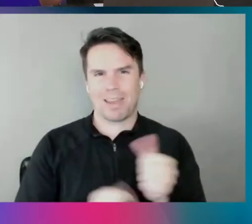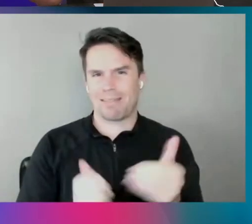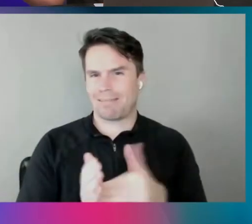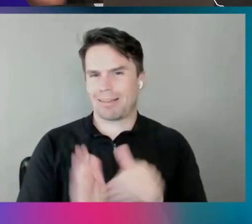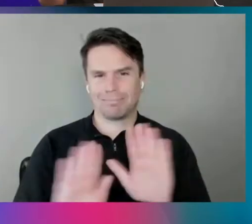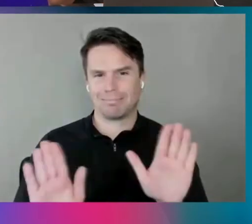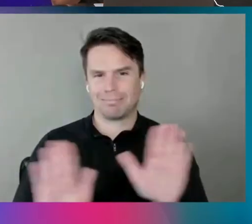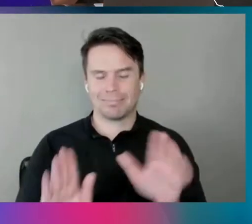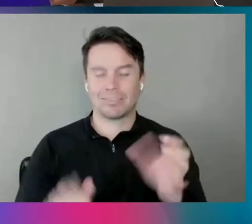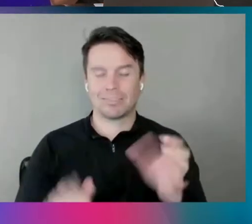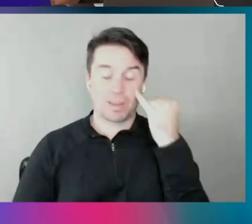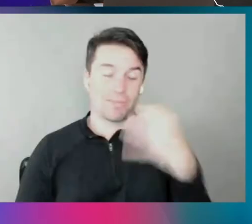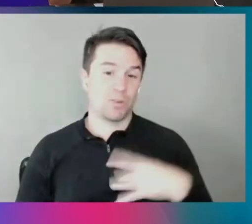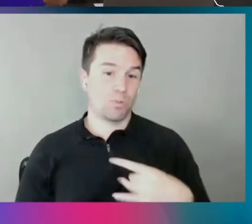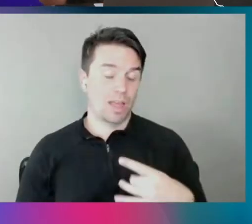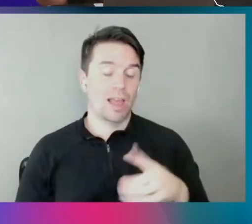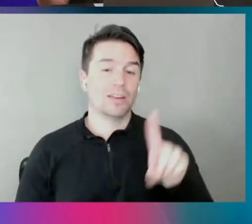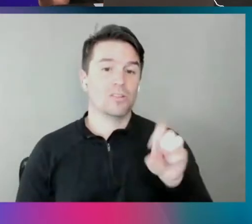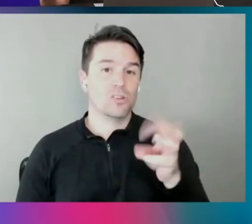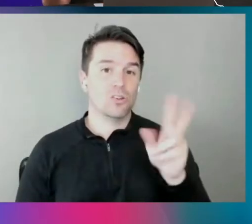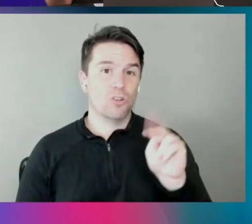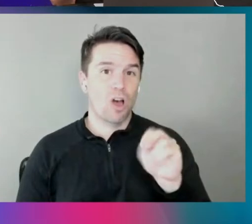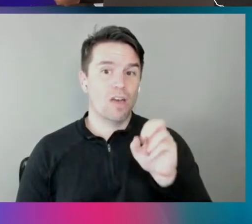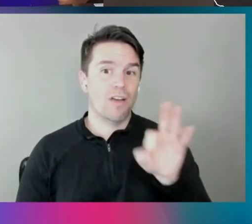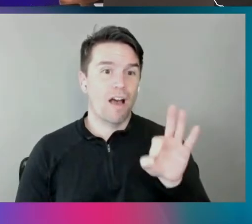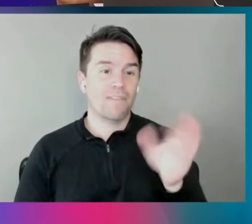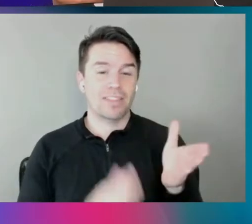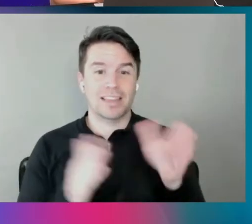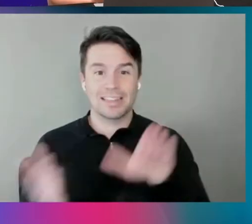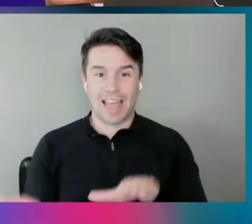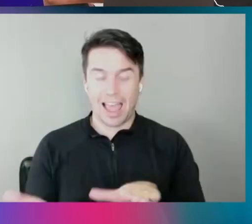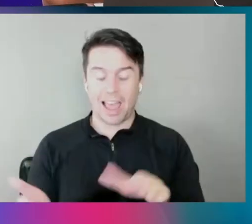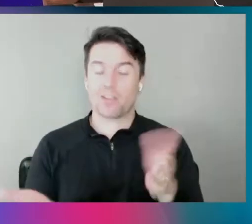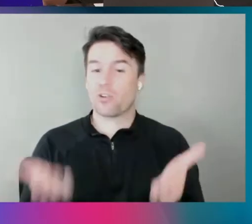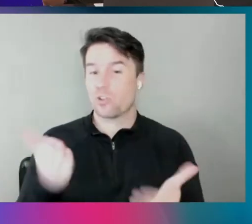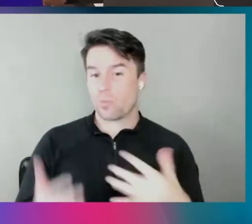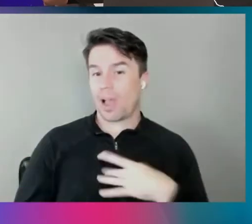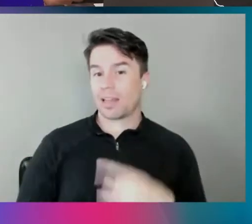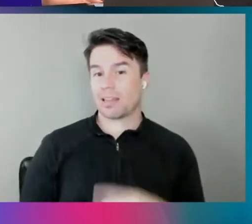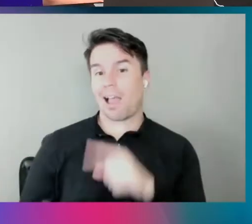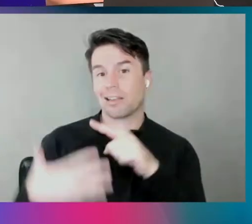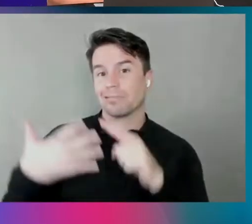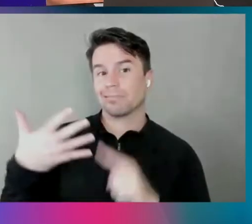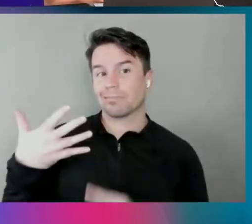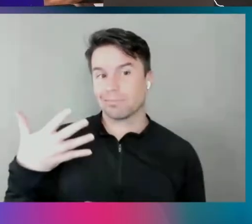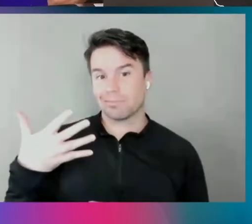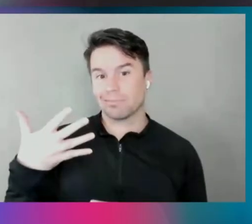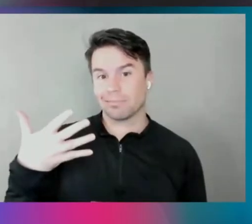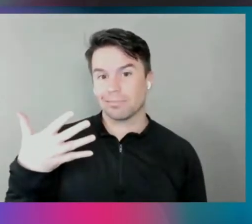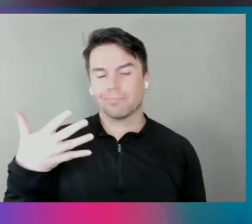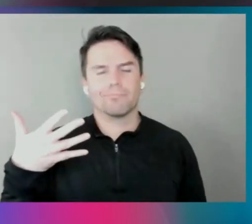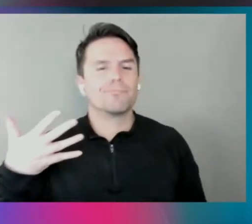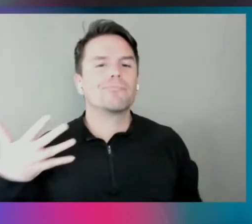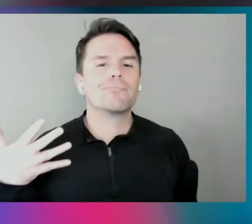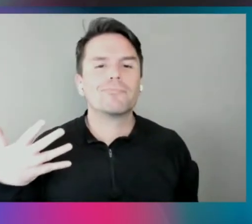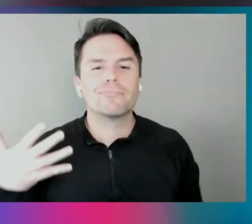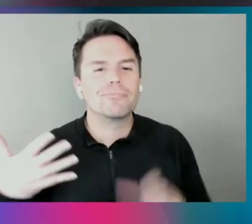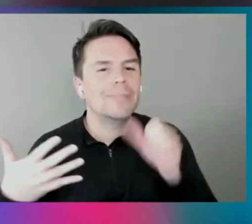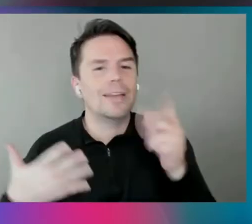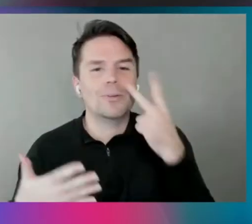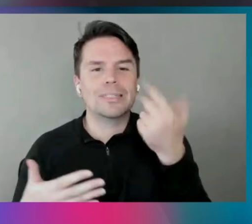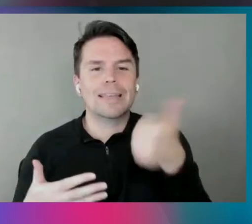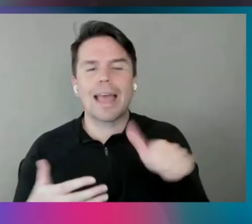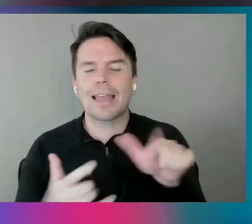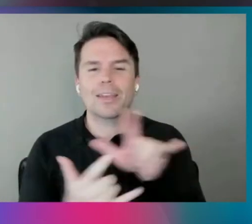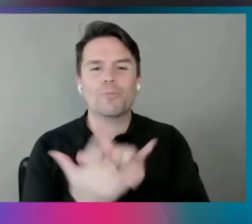is pretty legit, I would say. I love Evil Dead. I don't see any rom-coms showing up there, so I'd say this is legit. Yes. And I can't